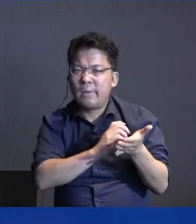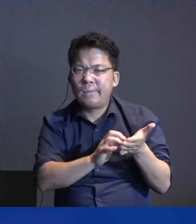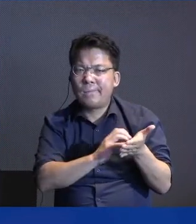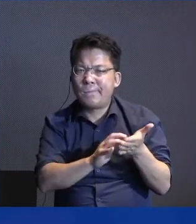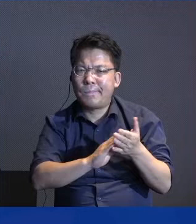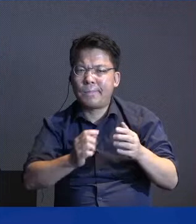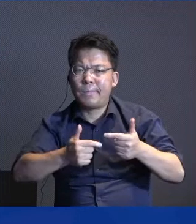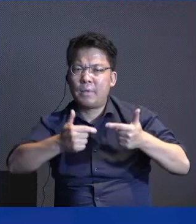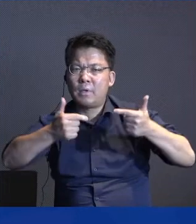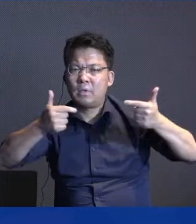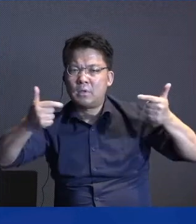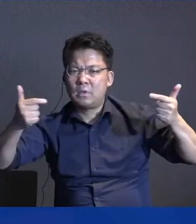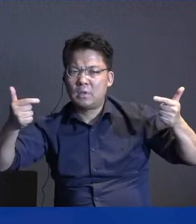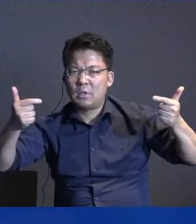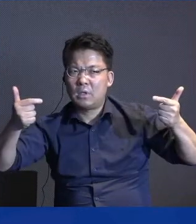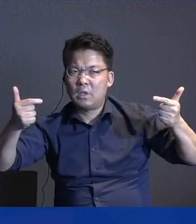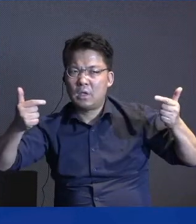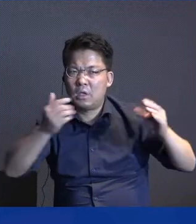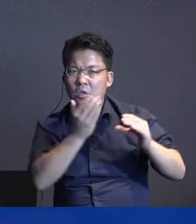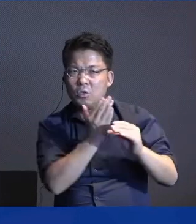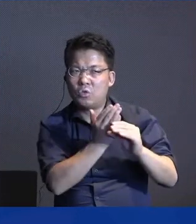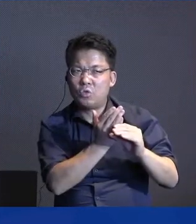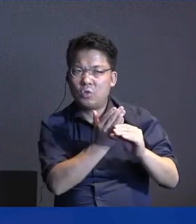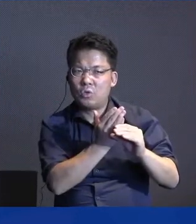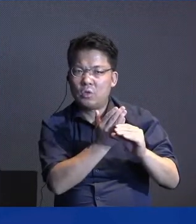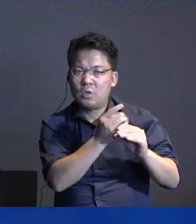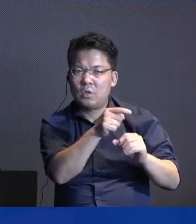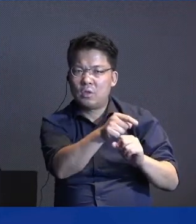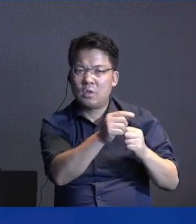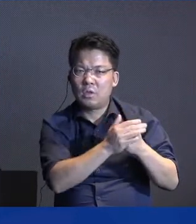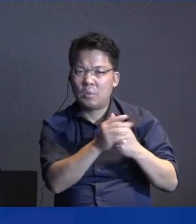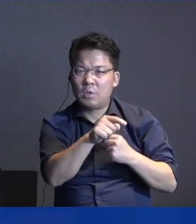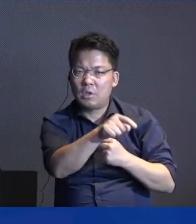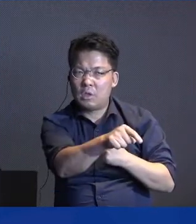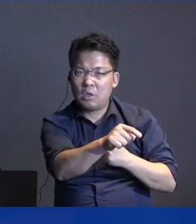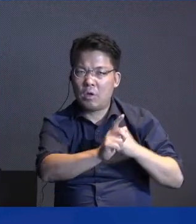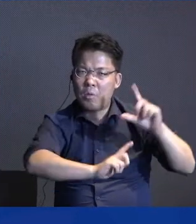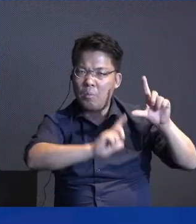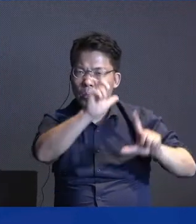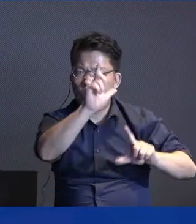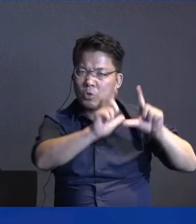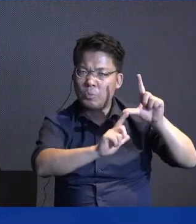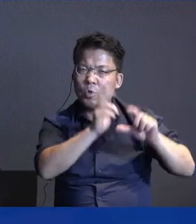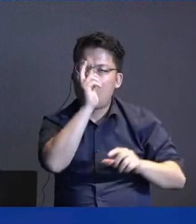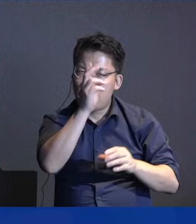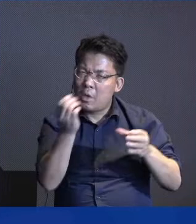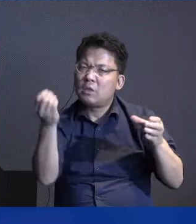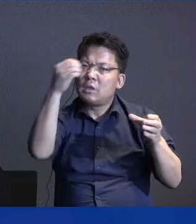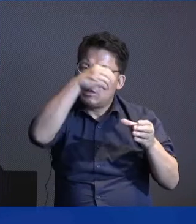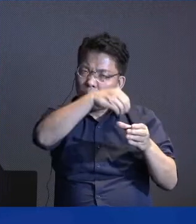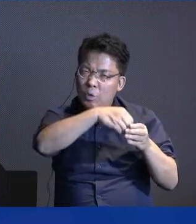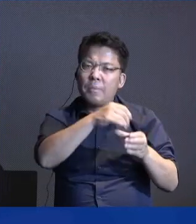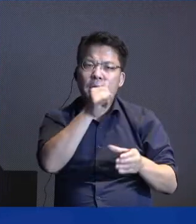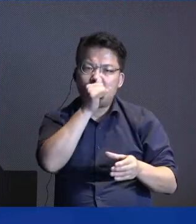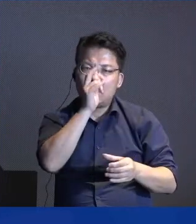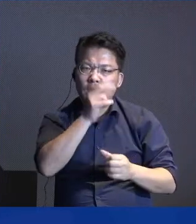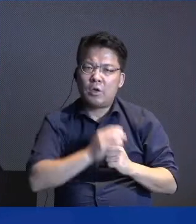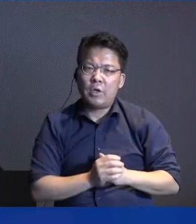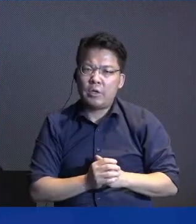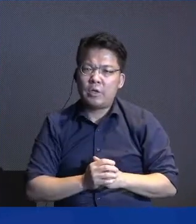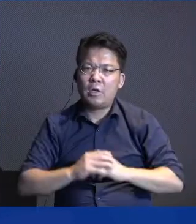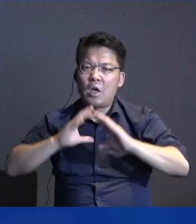But when I calculated the percent of those who have mental illnesses, the percent